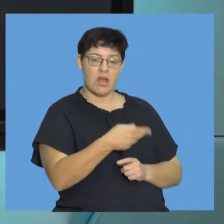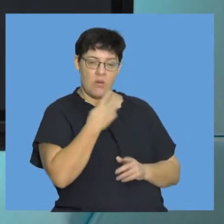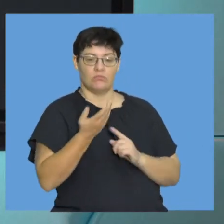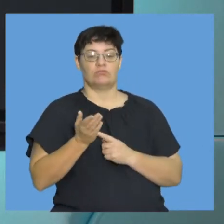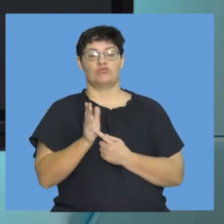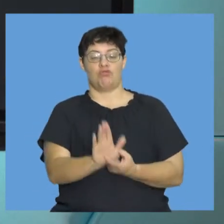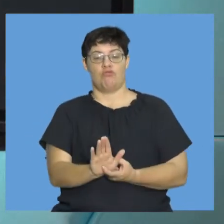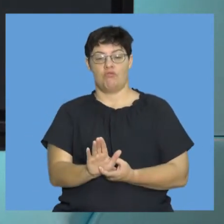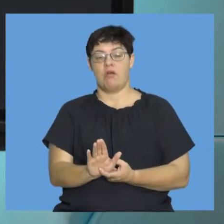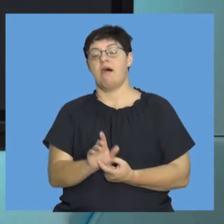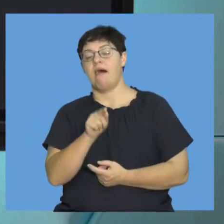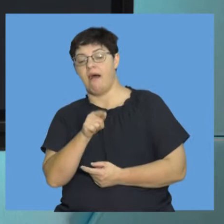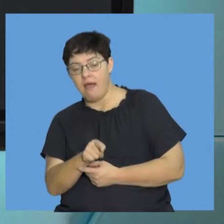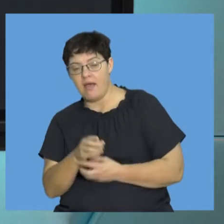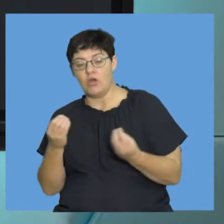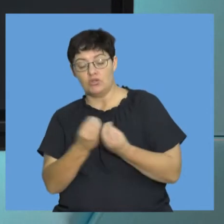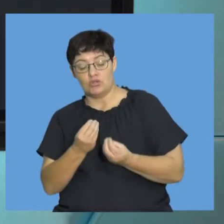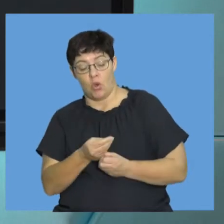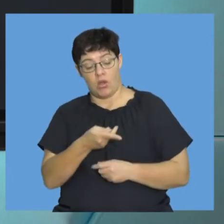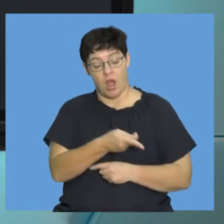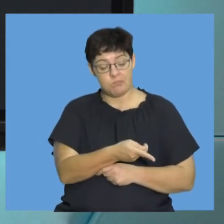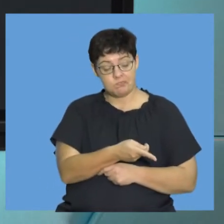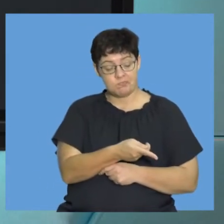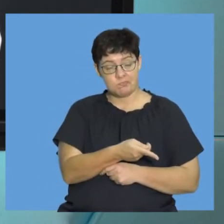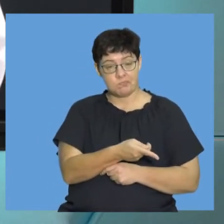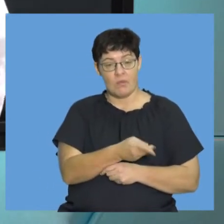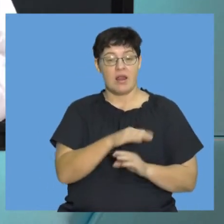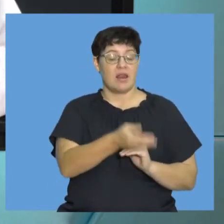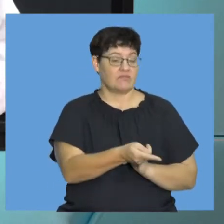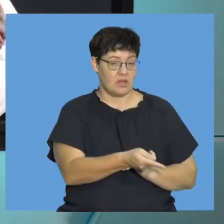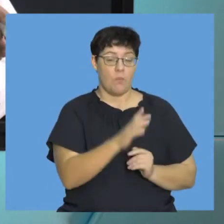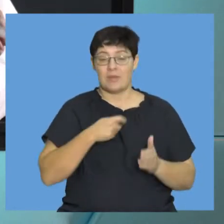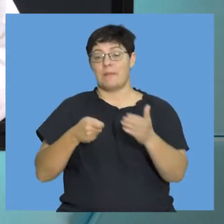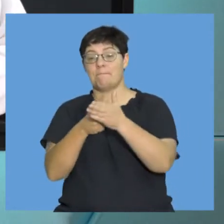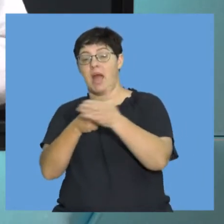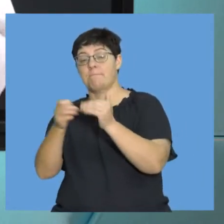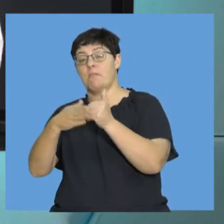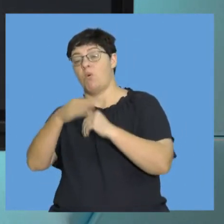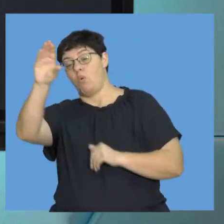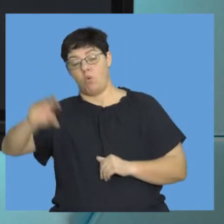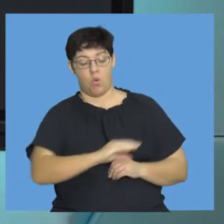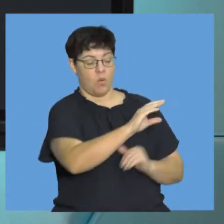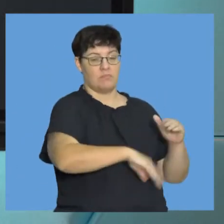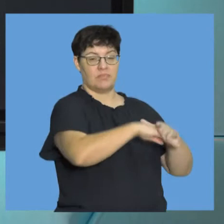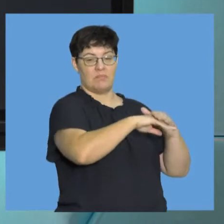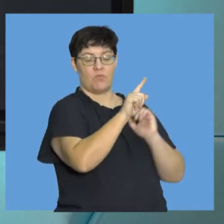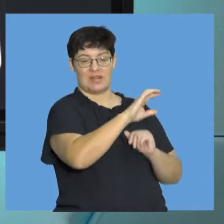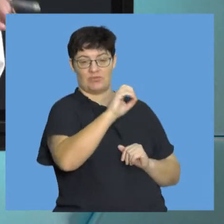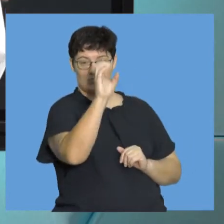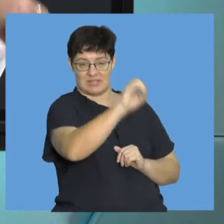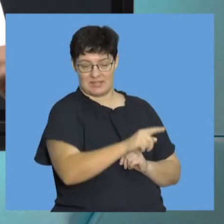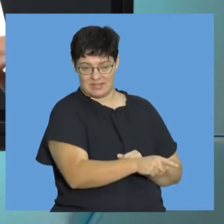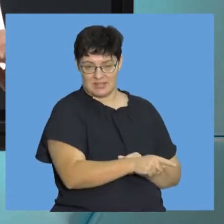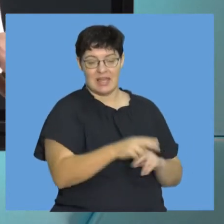us how much stock we must replenish, how much stock must we buy. It's dependent on the cost